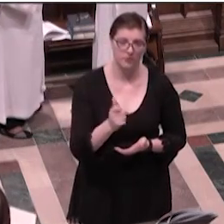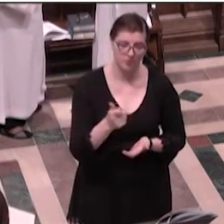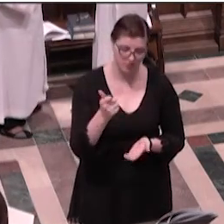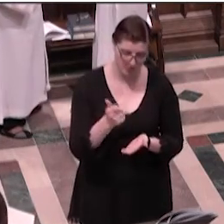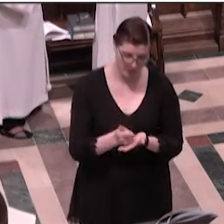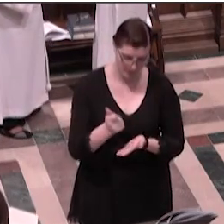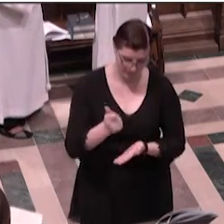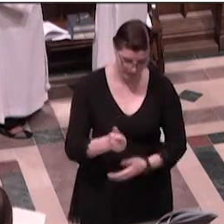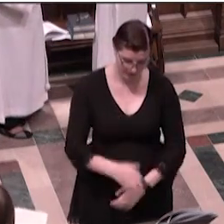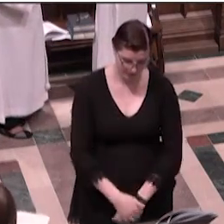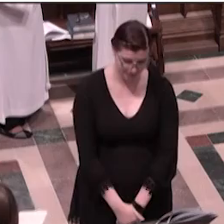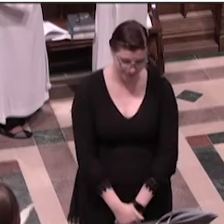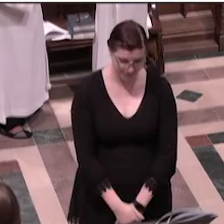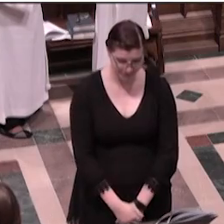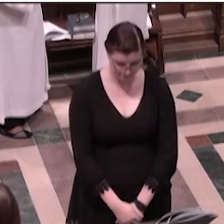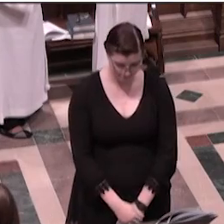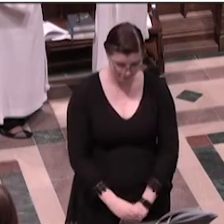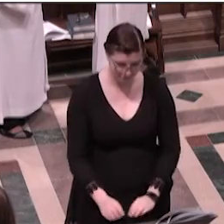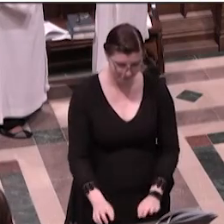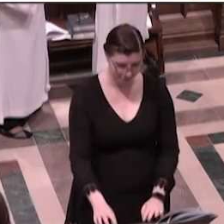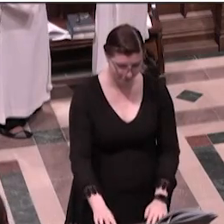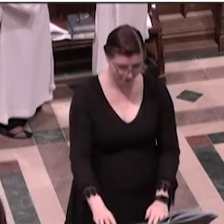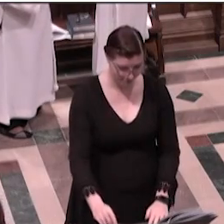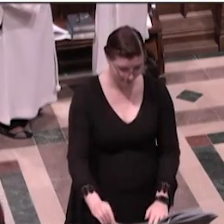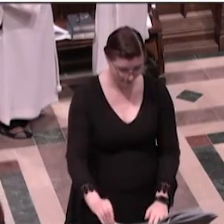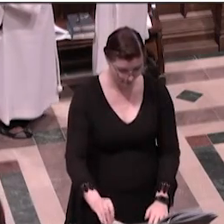and ever. Amen.